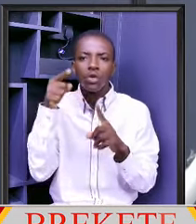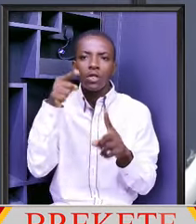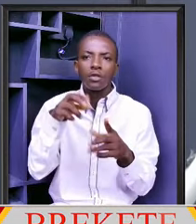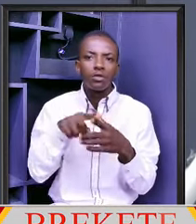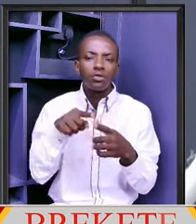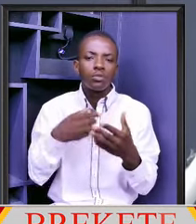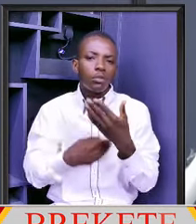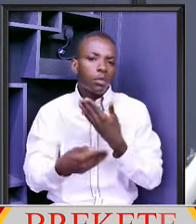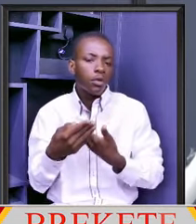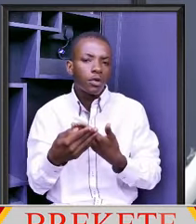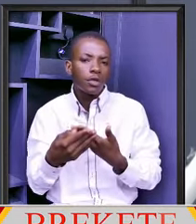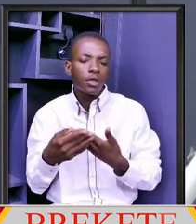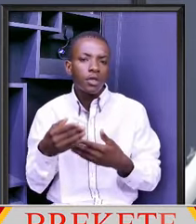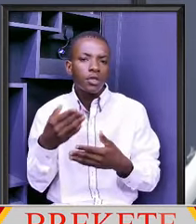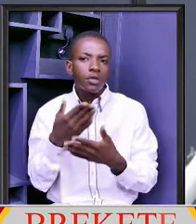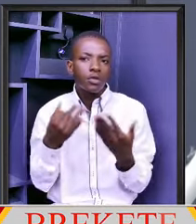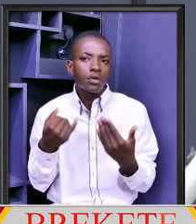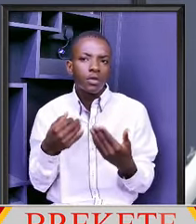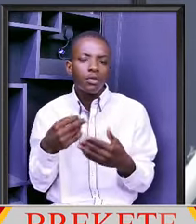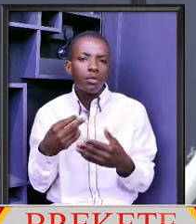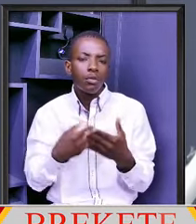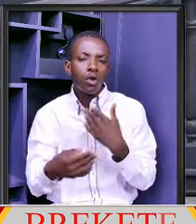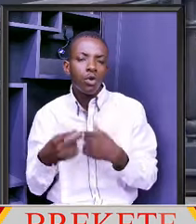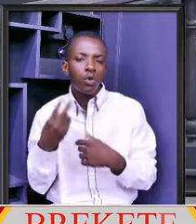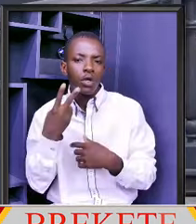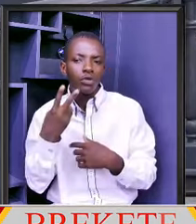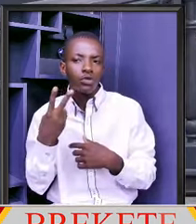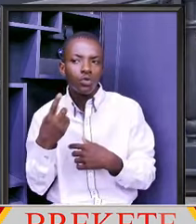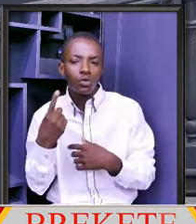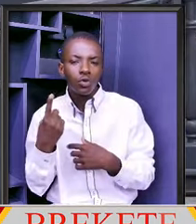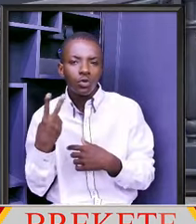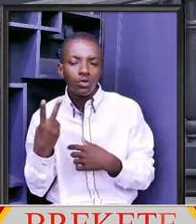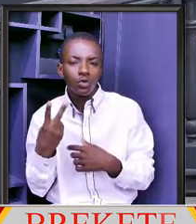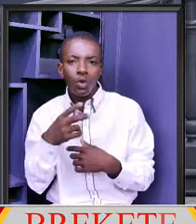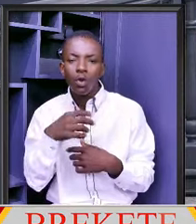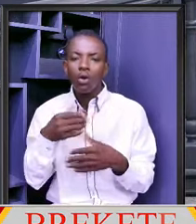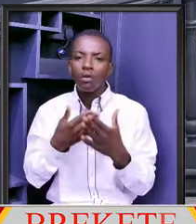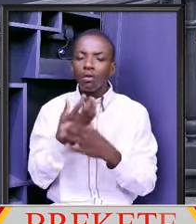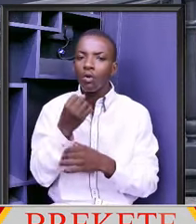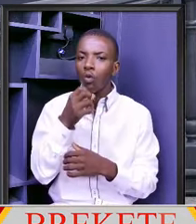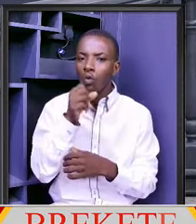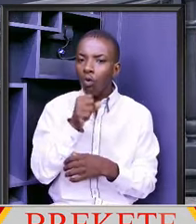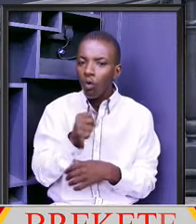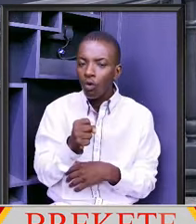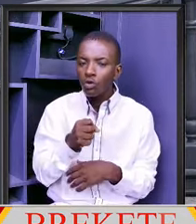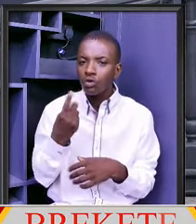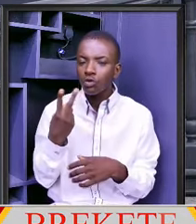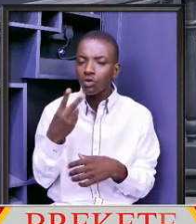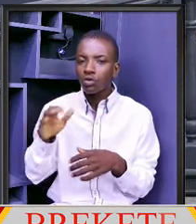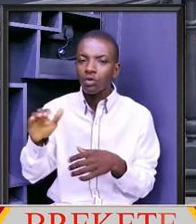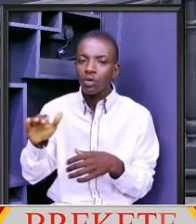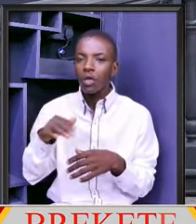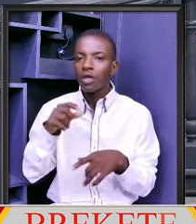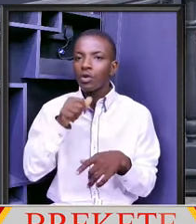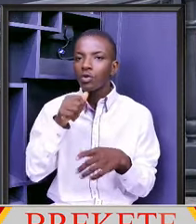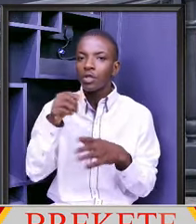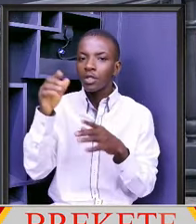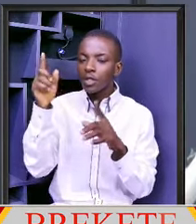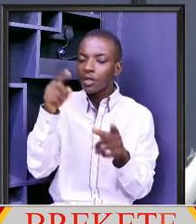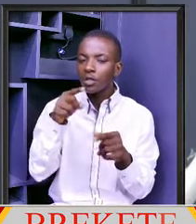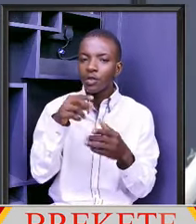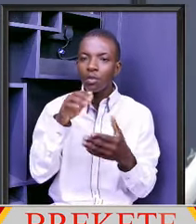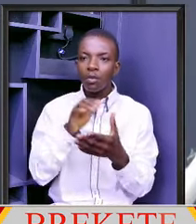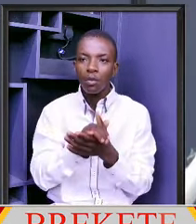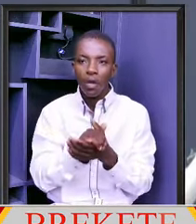born. Person born 1, 2. You don't they grow, they old. Those two children, they no grip born.